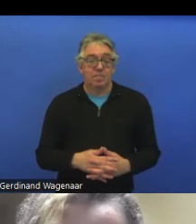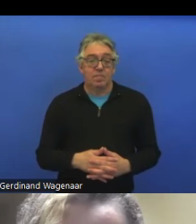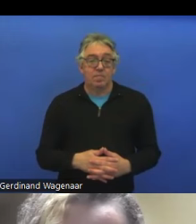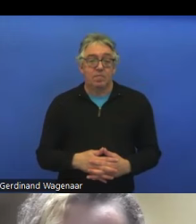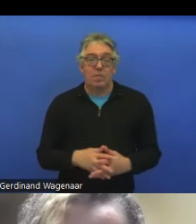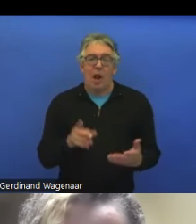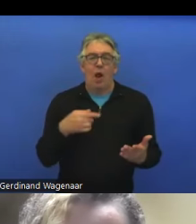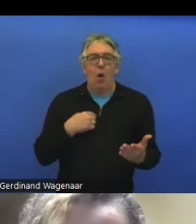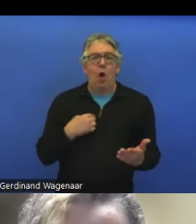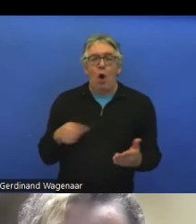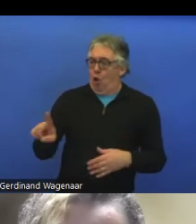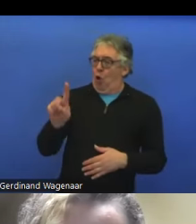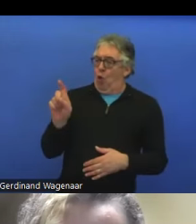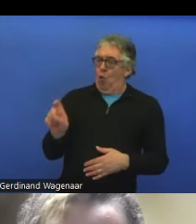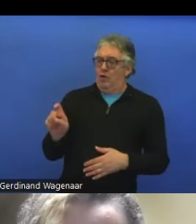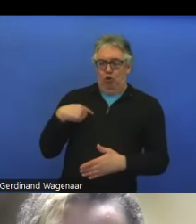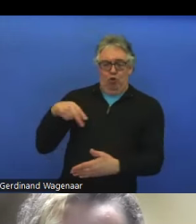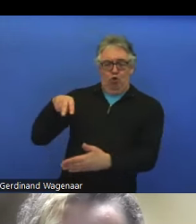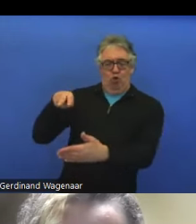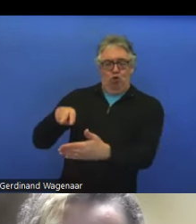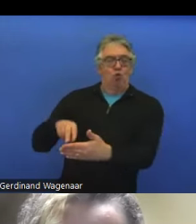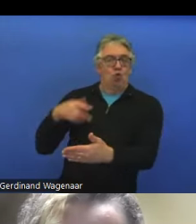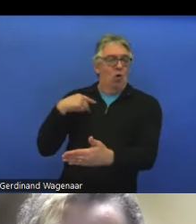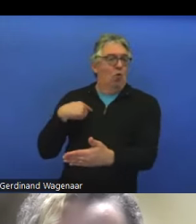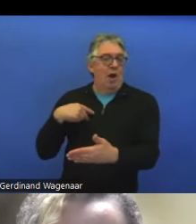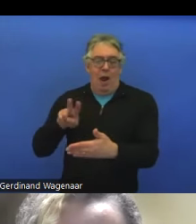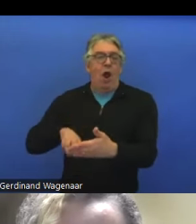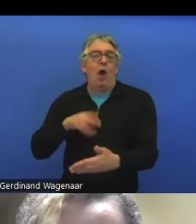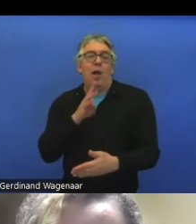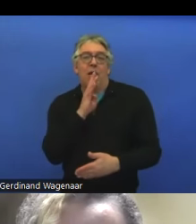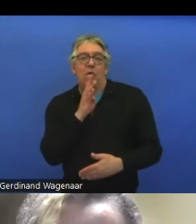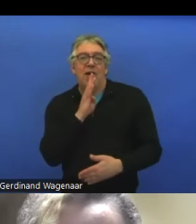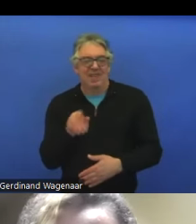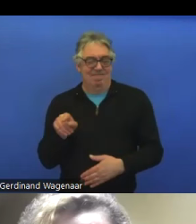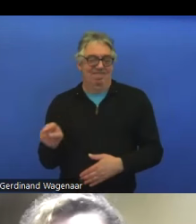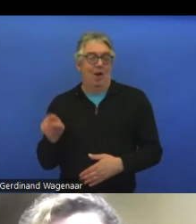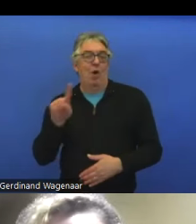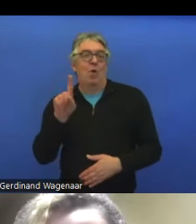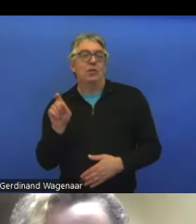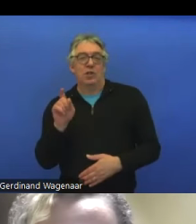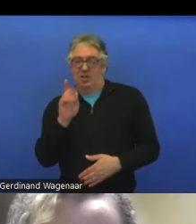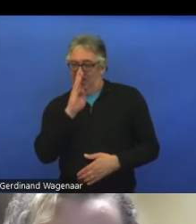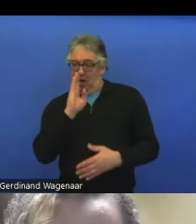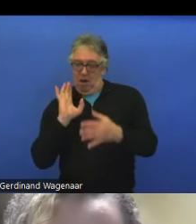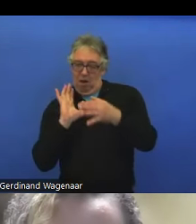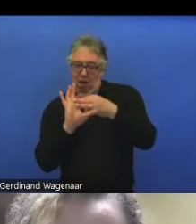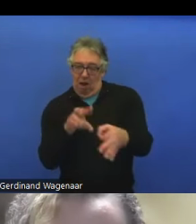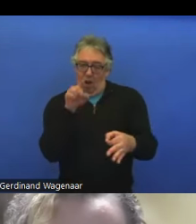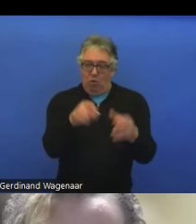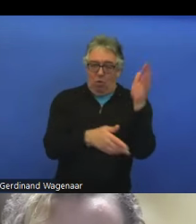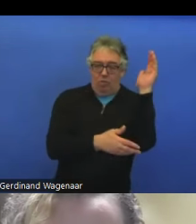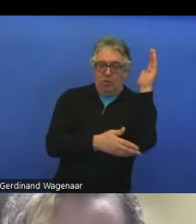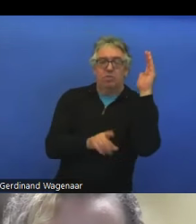not specifically related to your work, but we could, in any case, outline some